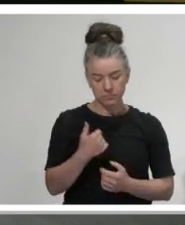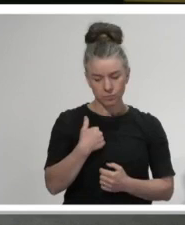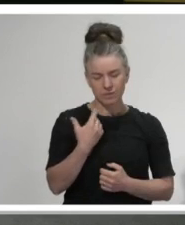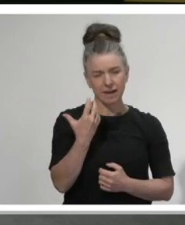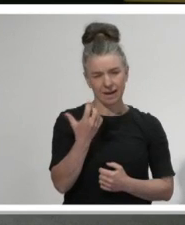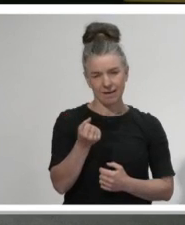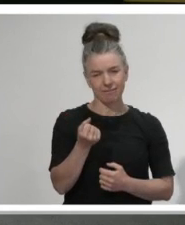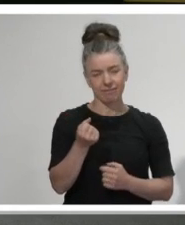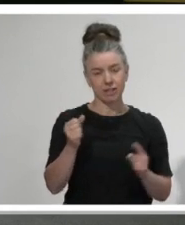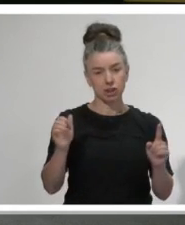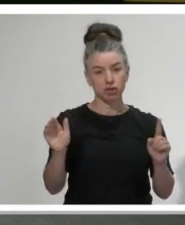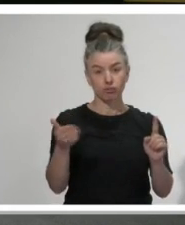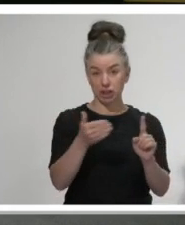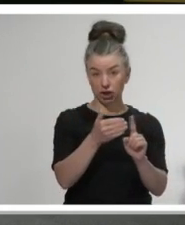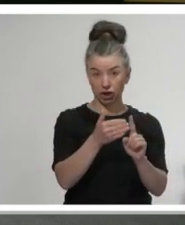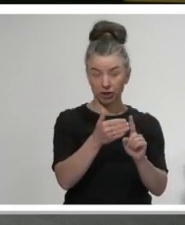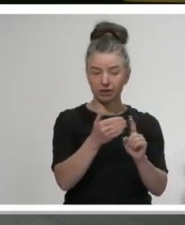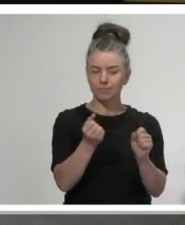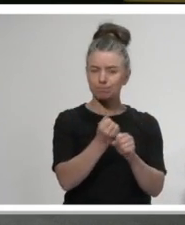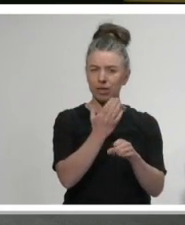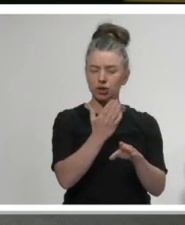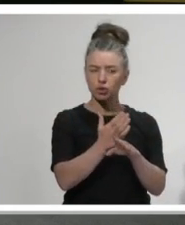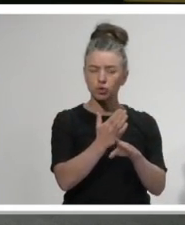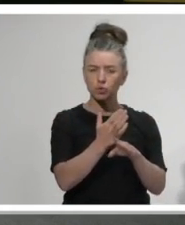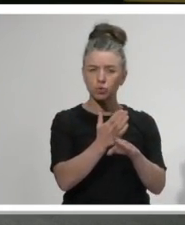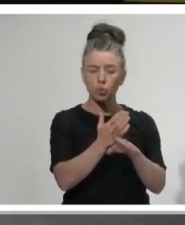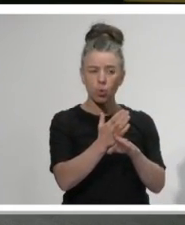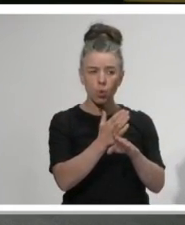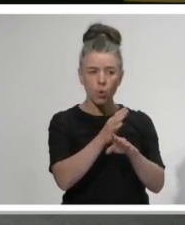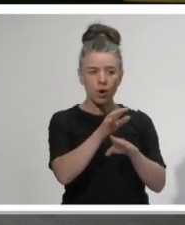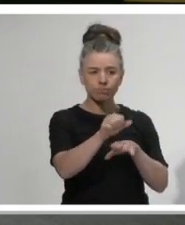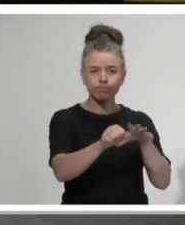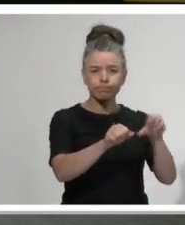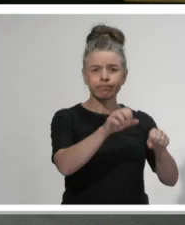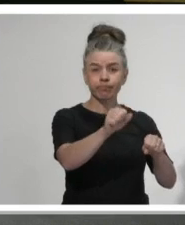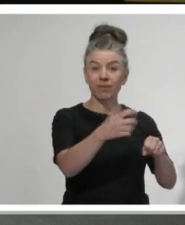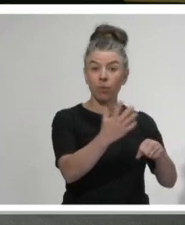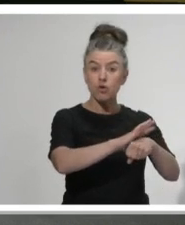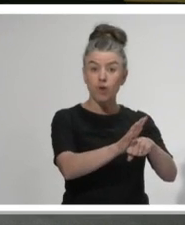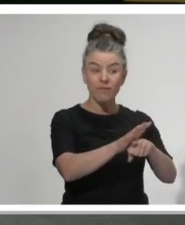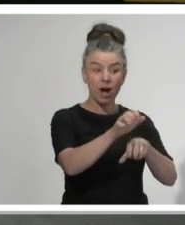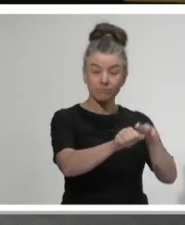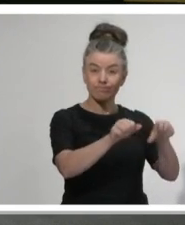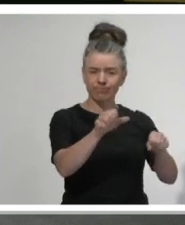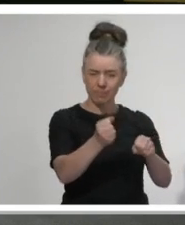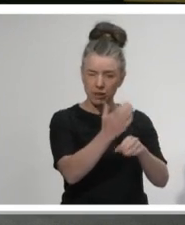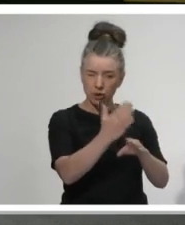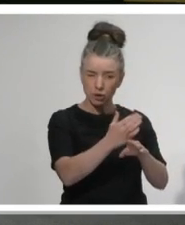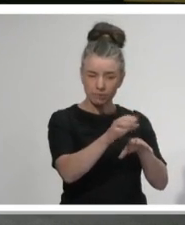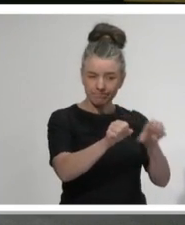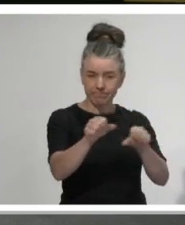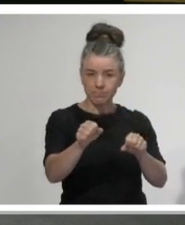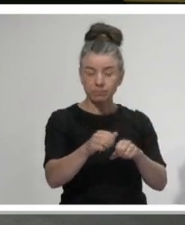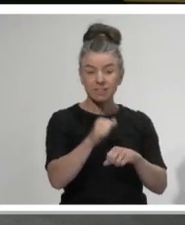that we're identifying and capturing any COVID-19 infections that might be out there, that any